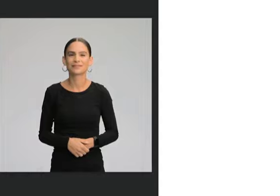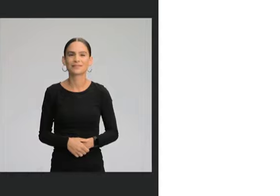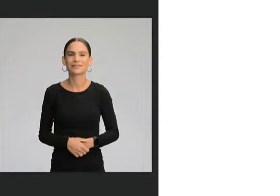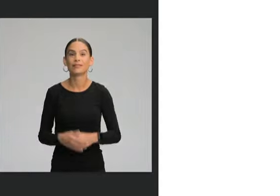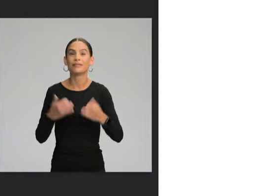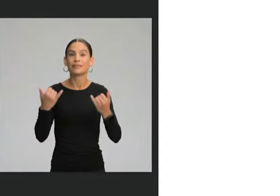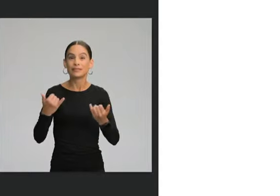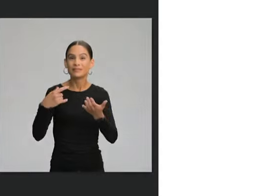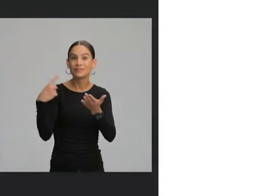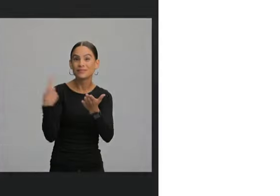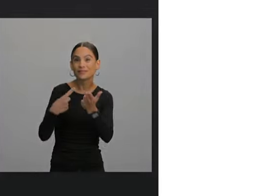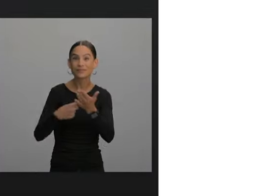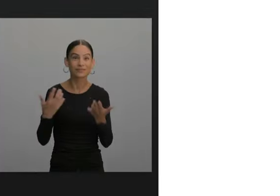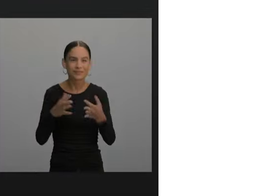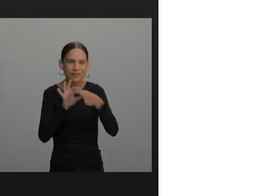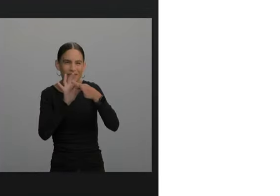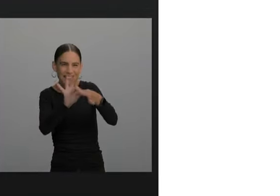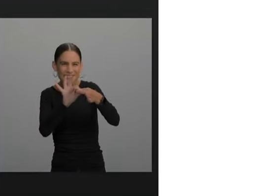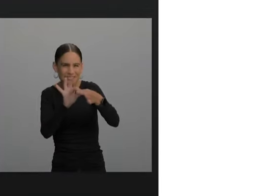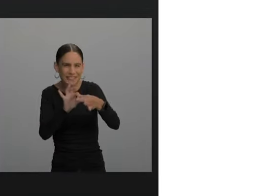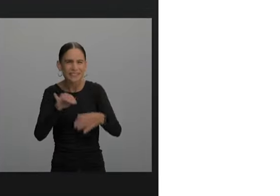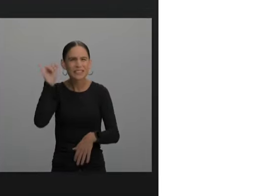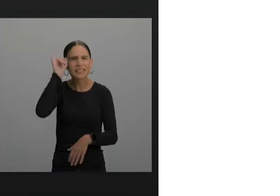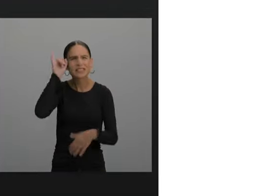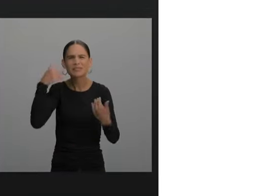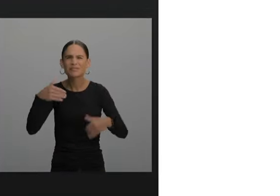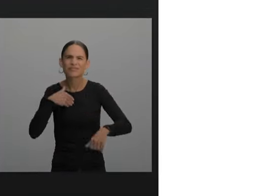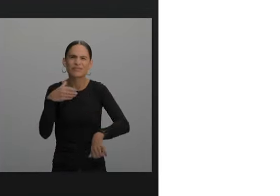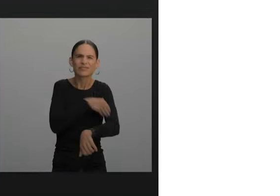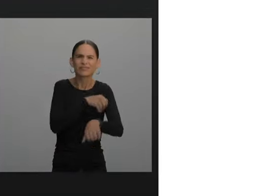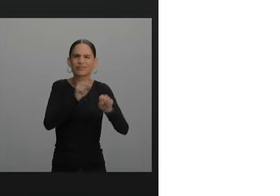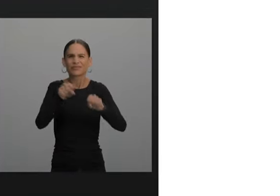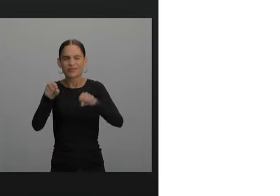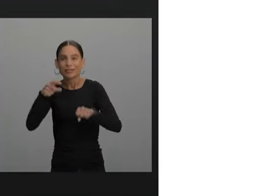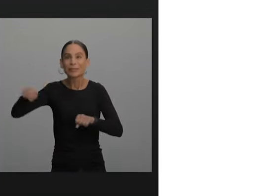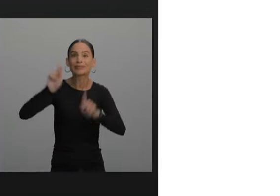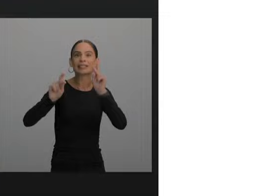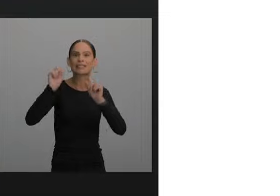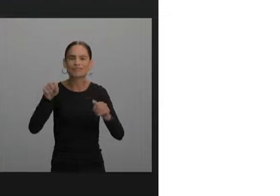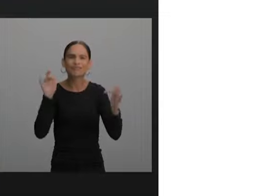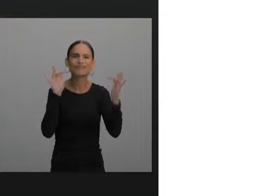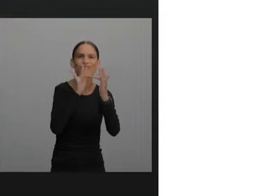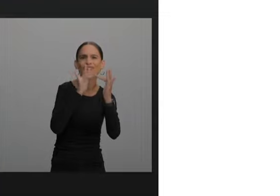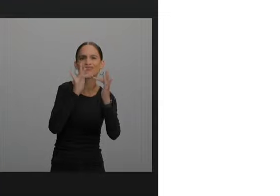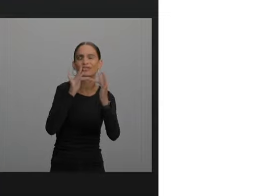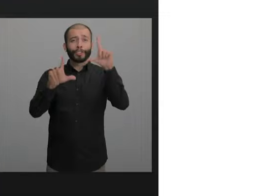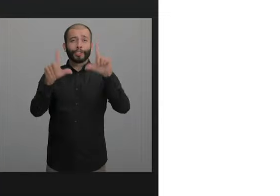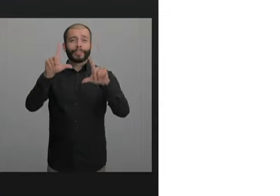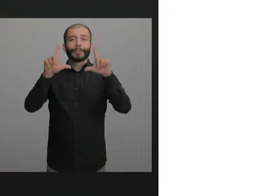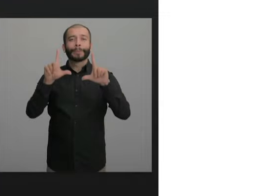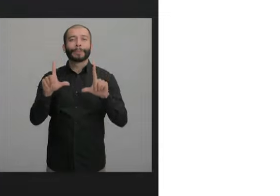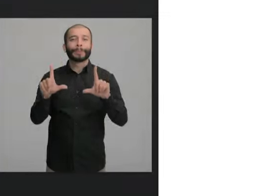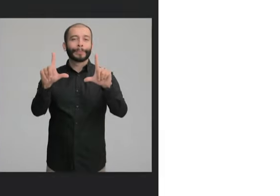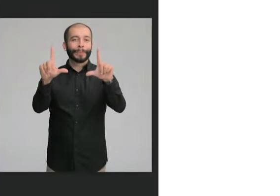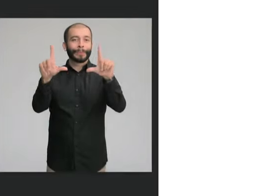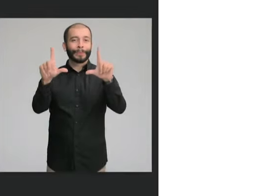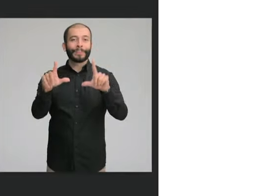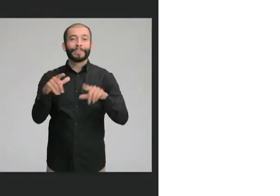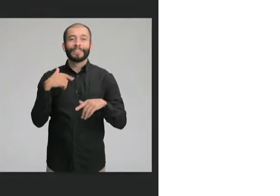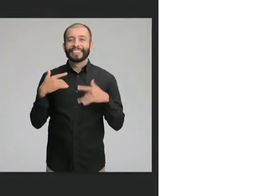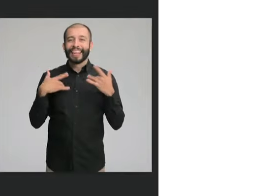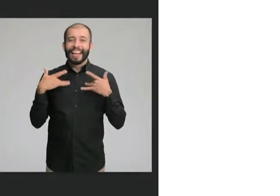Talk about connectivity. Connectivity. iPhone has powerful capabilities that help our users stay in touch. Okay, we're gonna skip ahead to the Pro. I'm